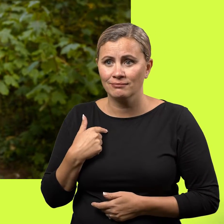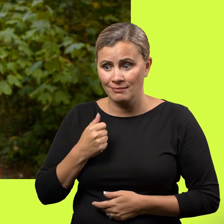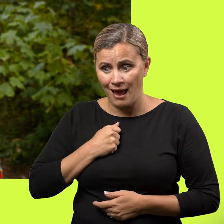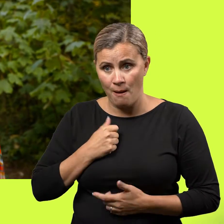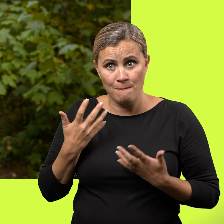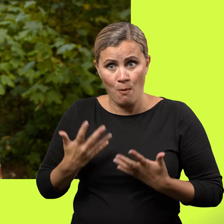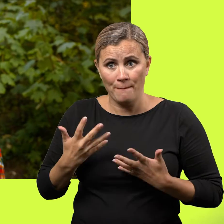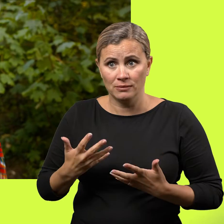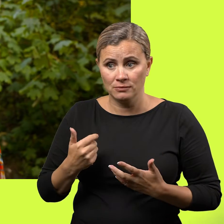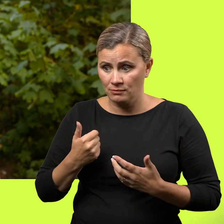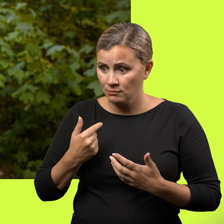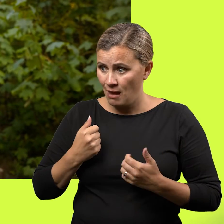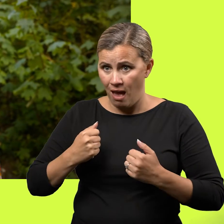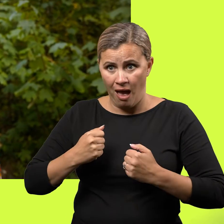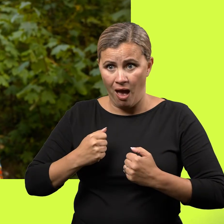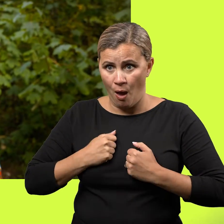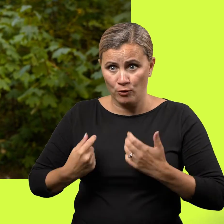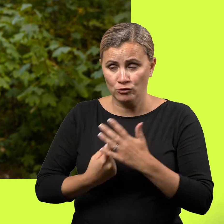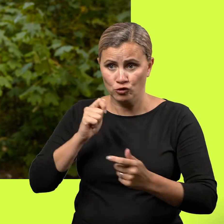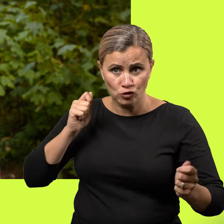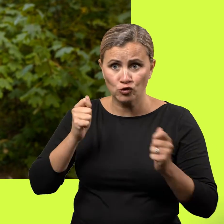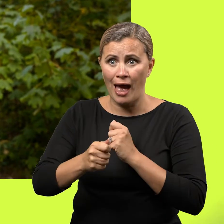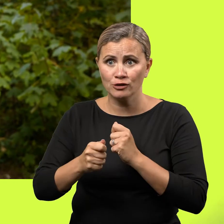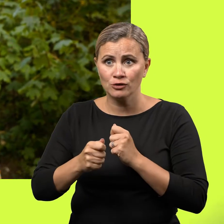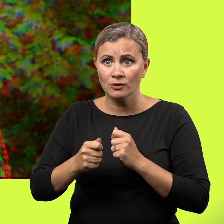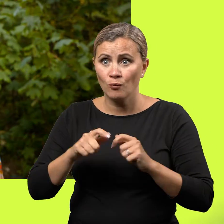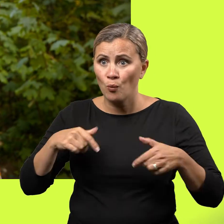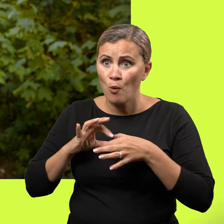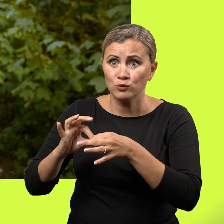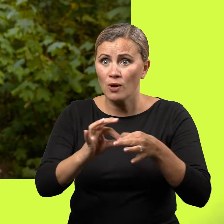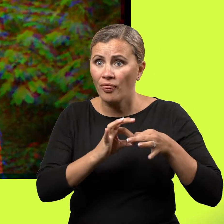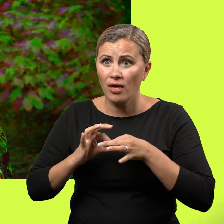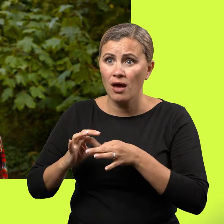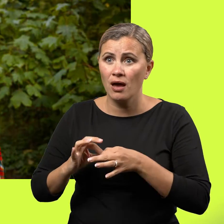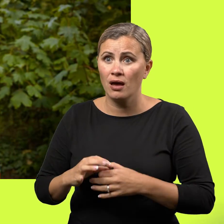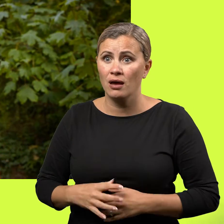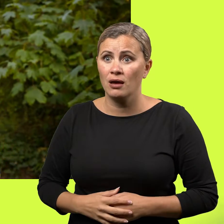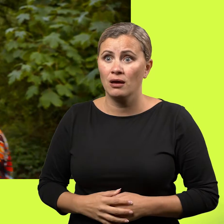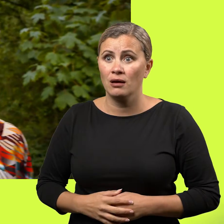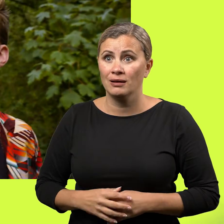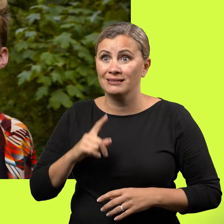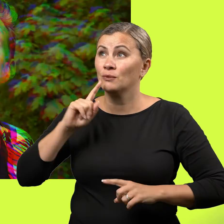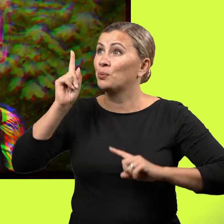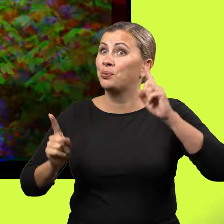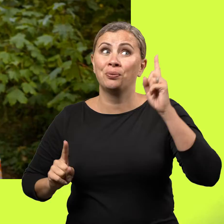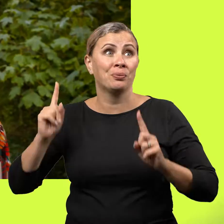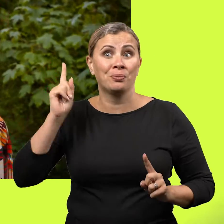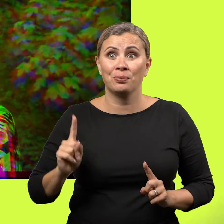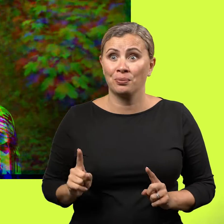It's our moment, our chance to do something real, to change things, if we work together. It's all around me now.